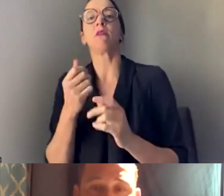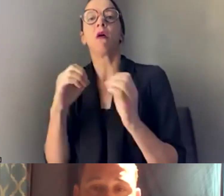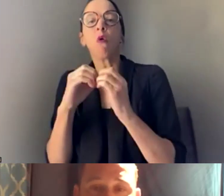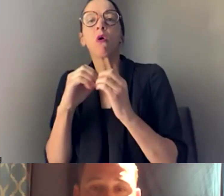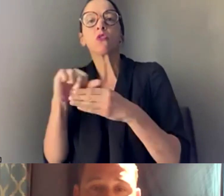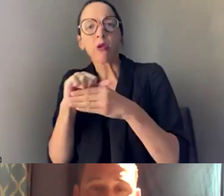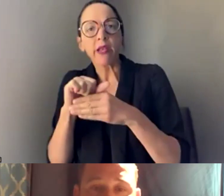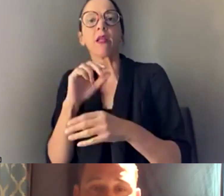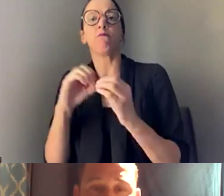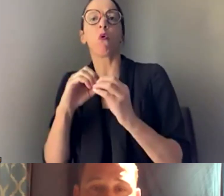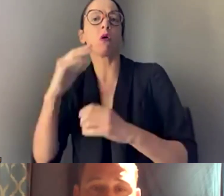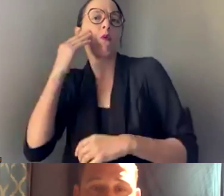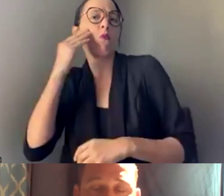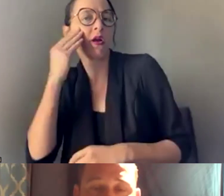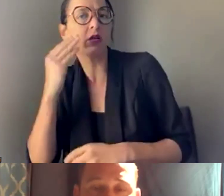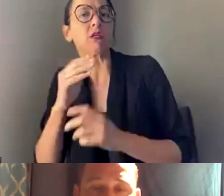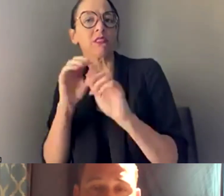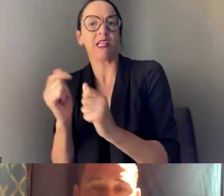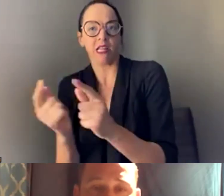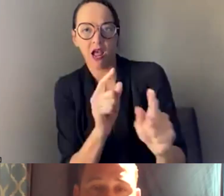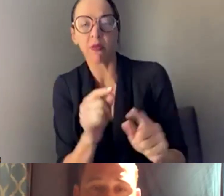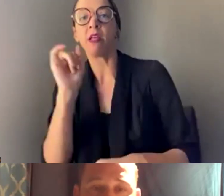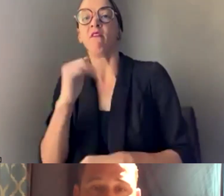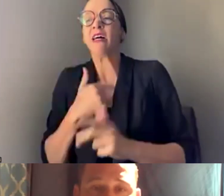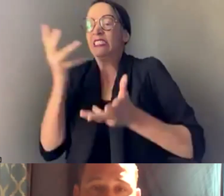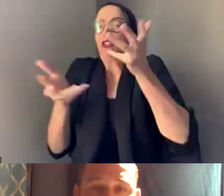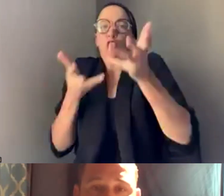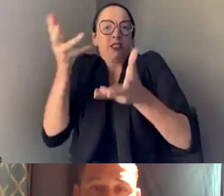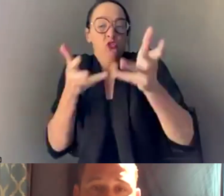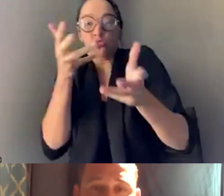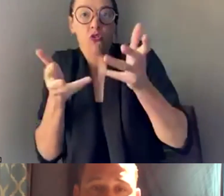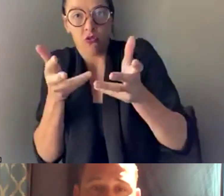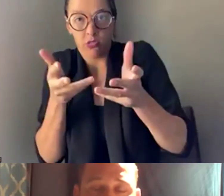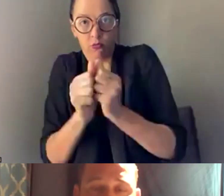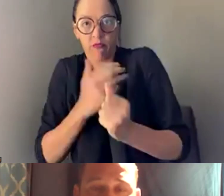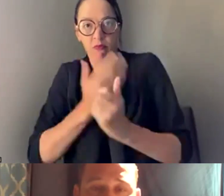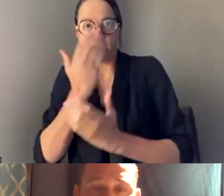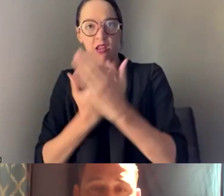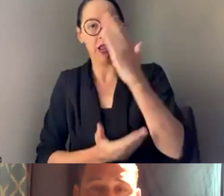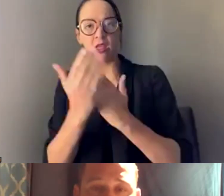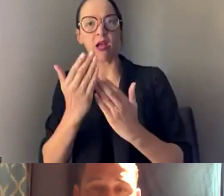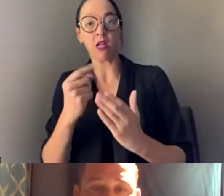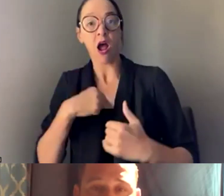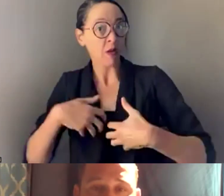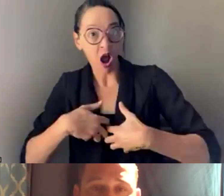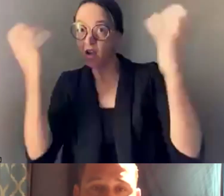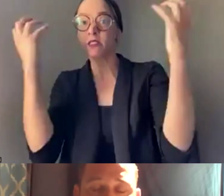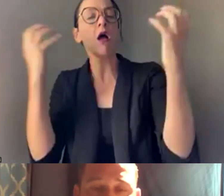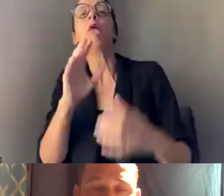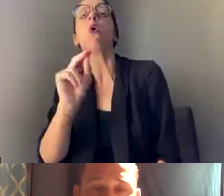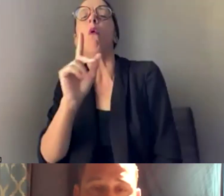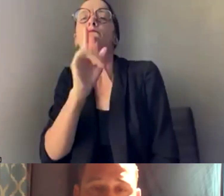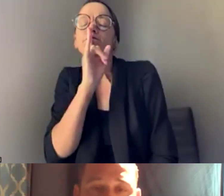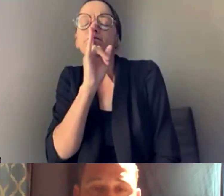lot, I'm not hostile, I'm just frustrated. And so hopefully that will come into play as well. So welcome and